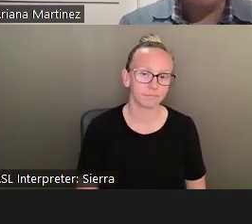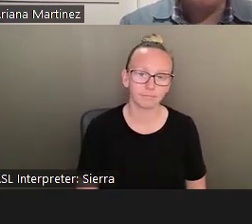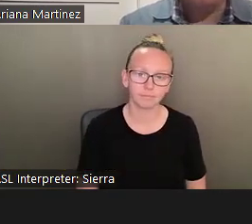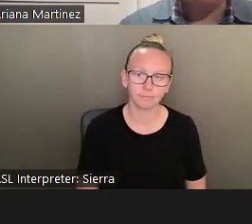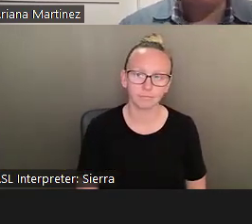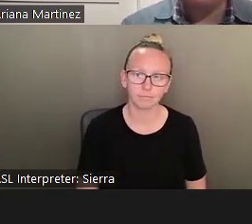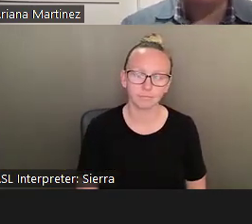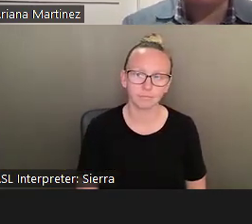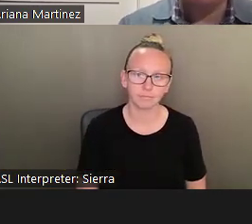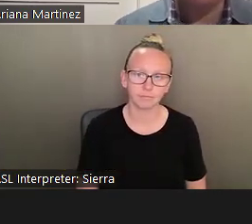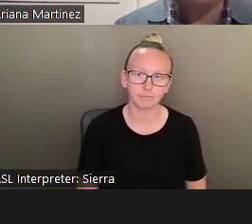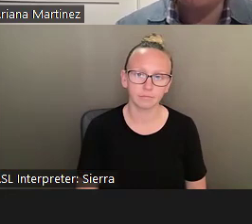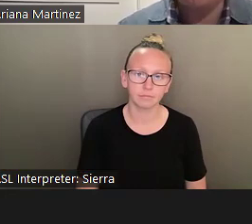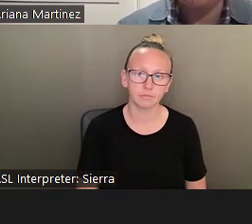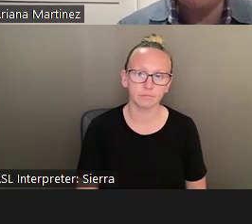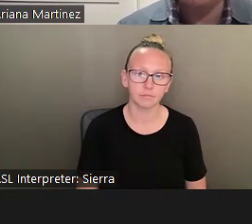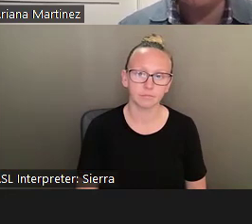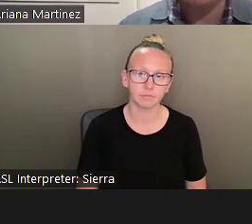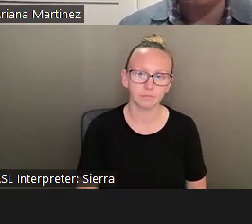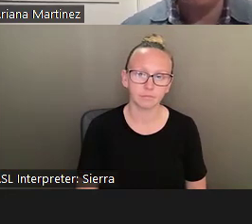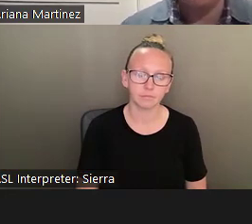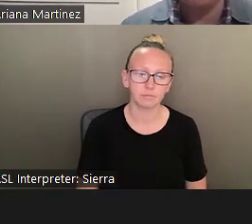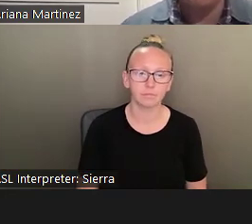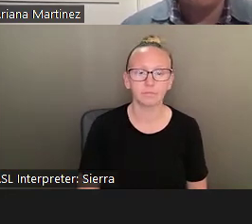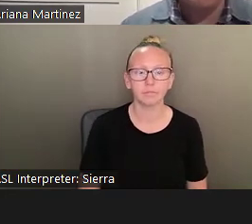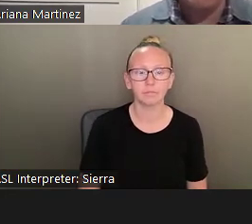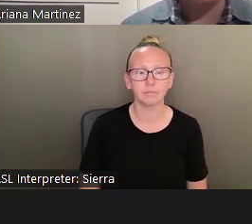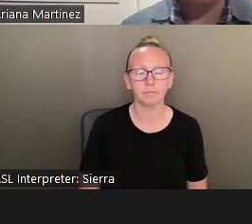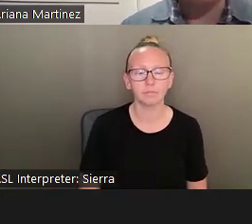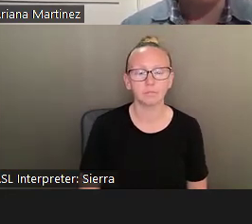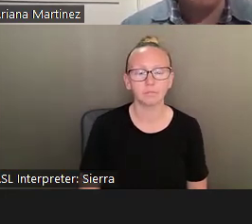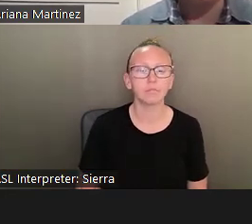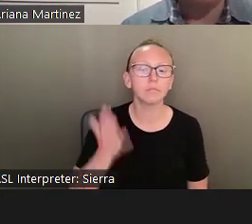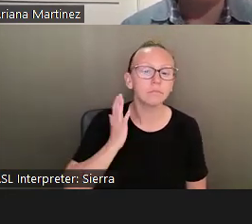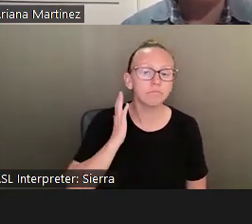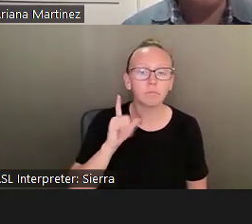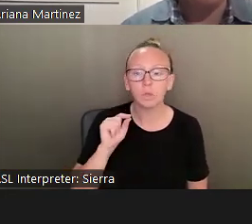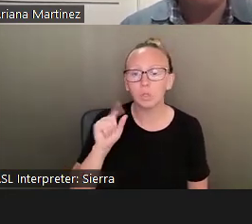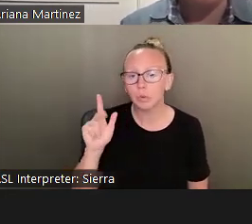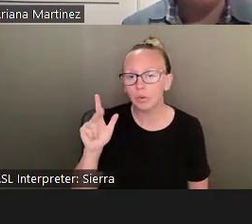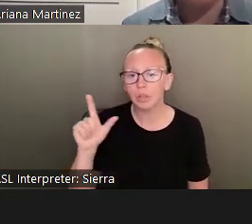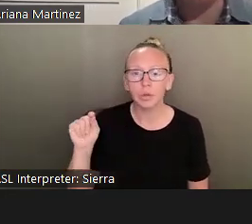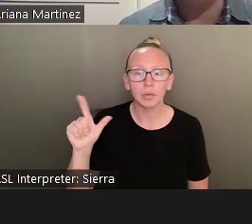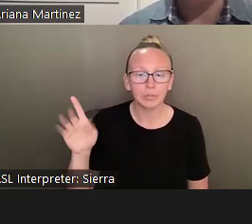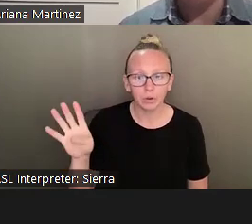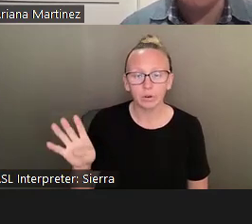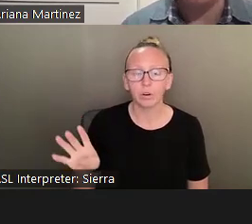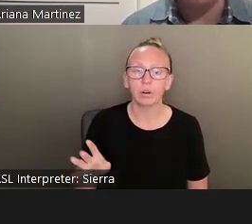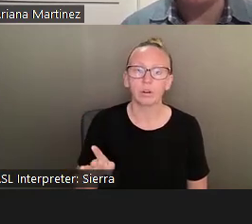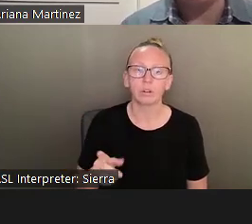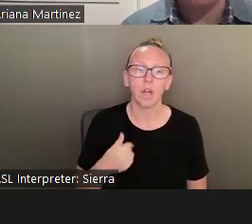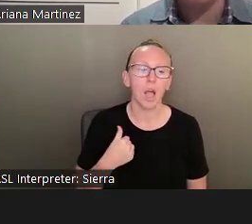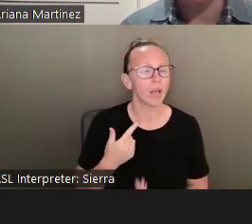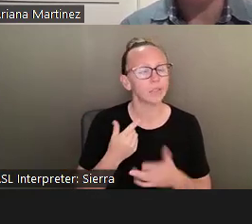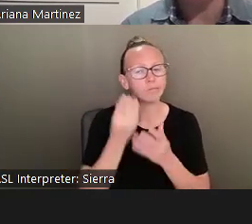And in 2023, 2024, I was thinking a lot about what it meant to feel anchored